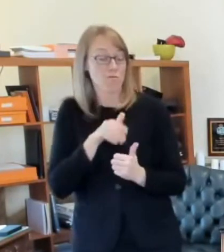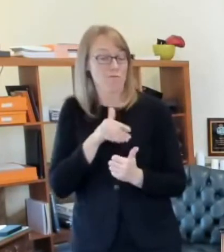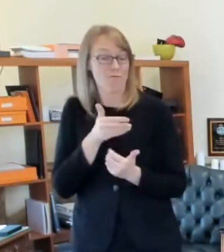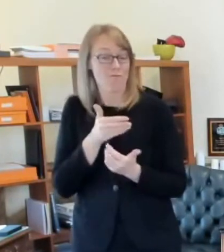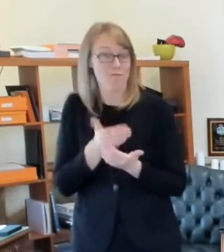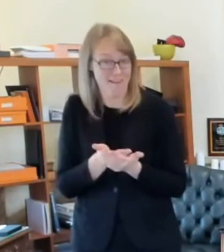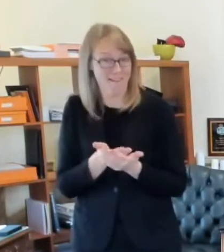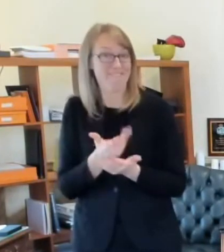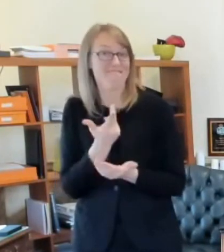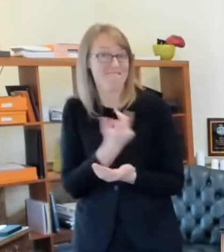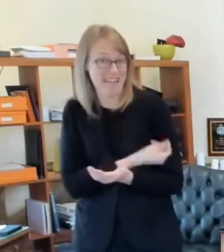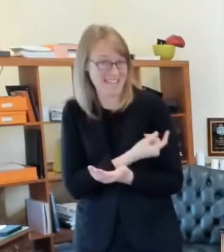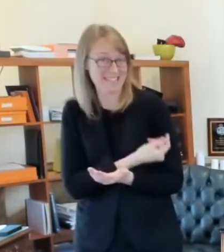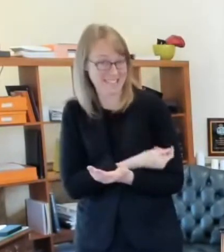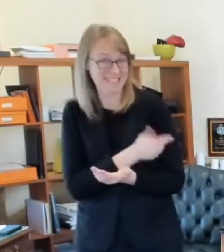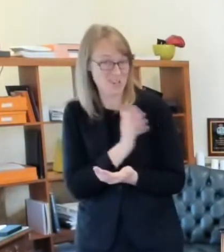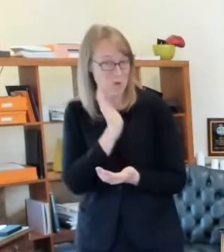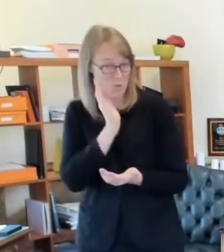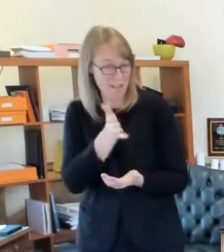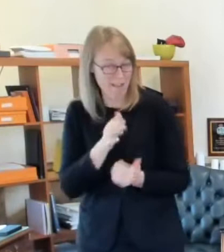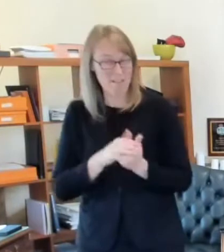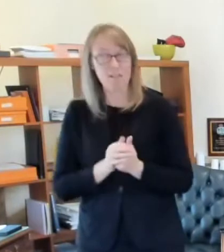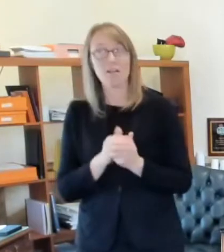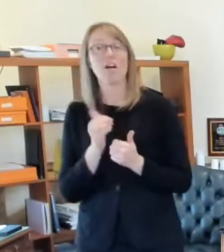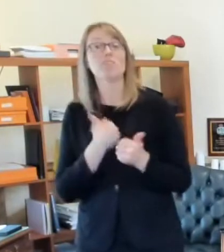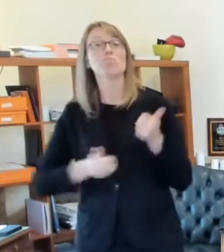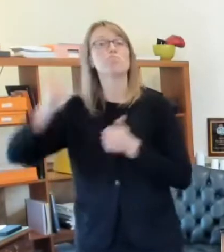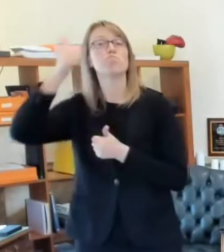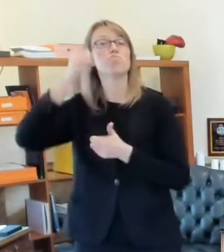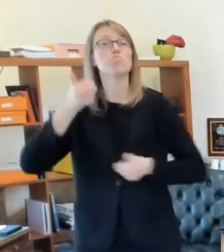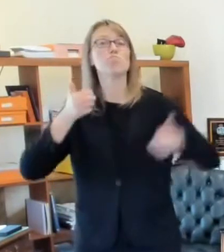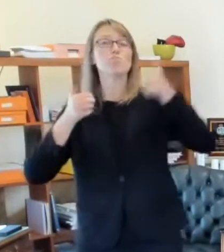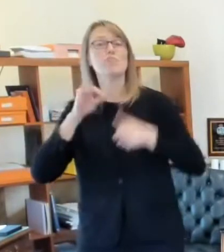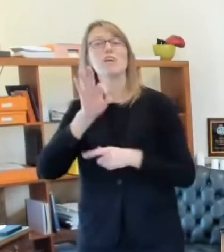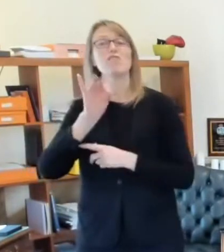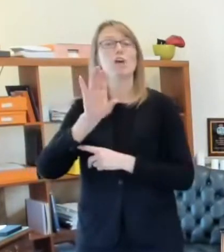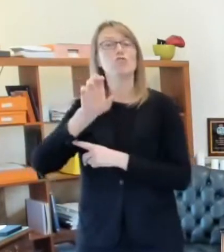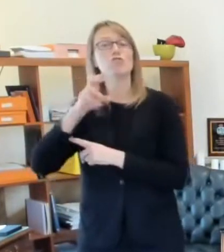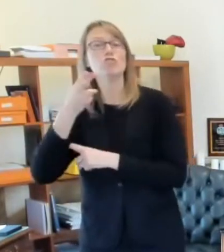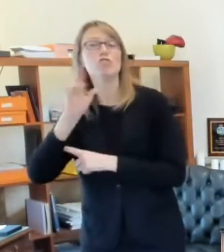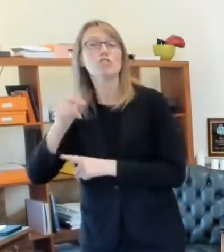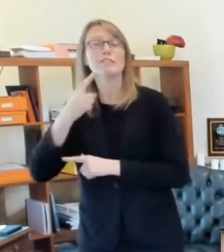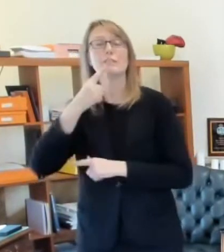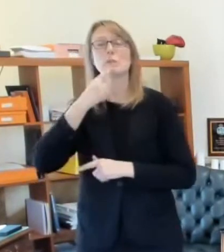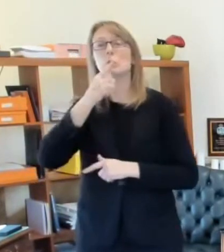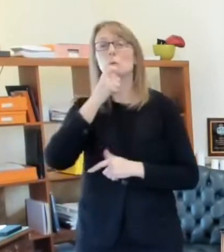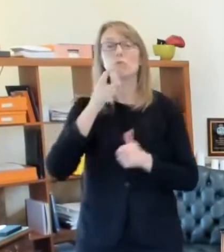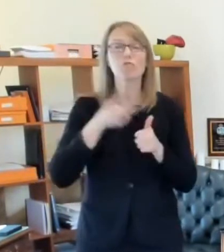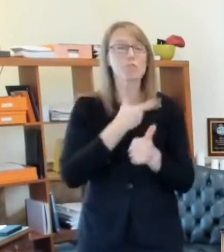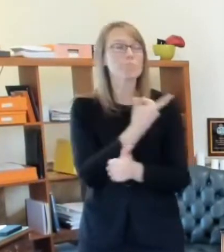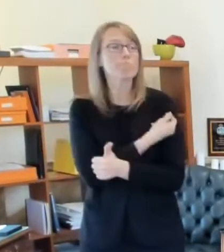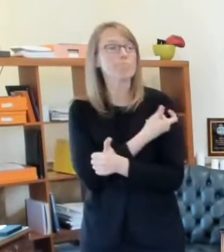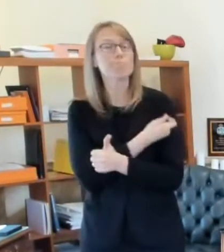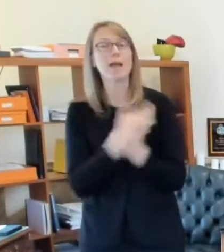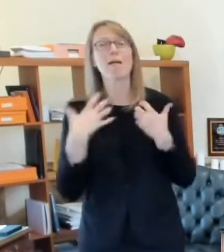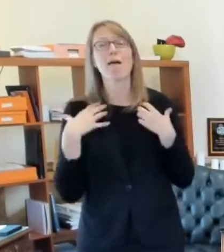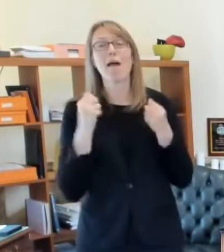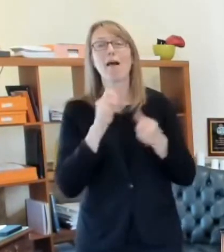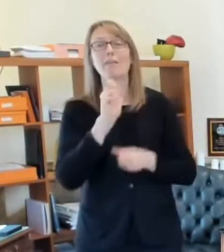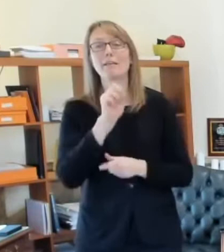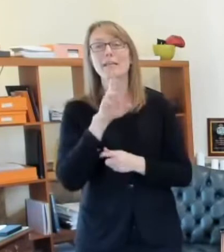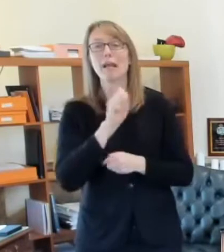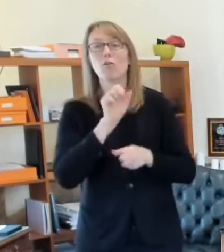Fauci, the experts are saying, healthcare workers will get it first responders